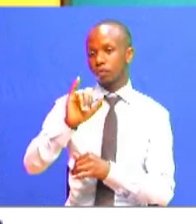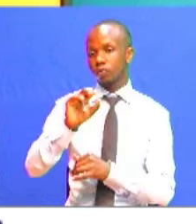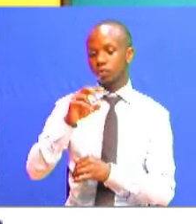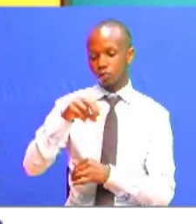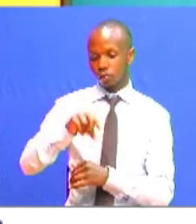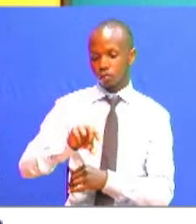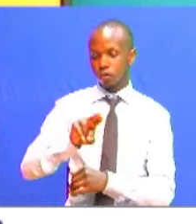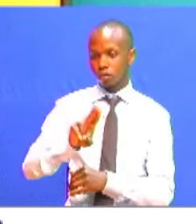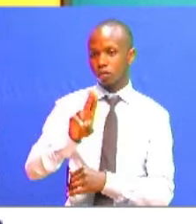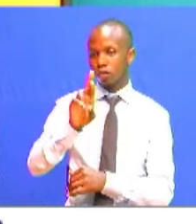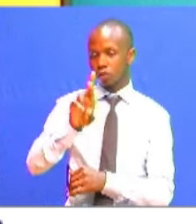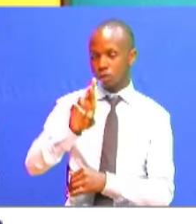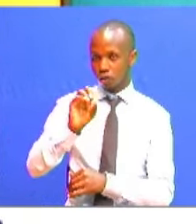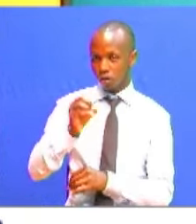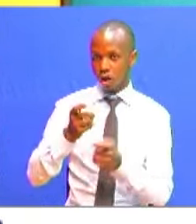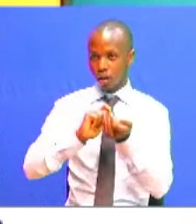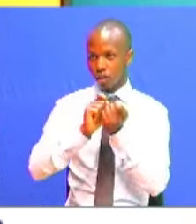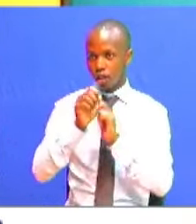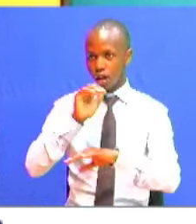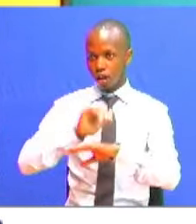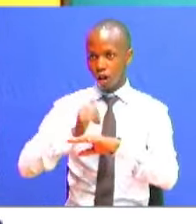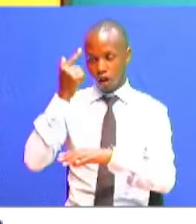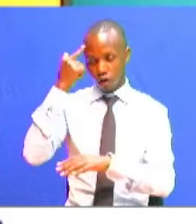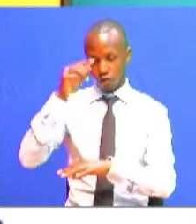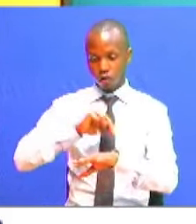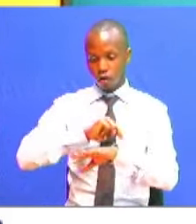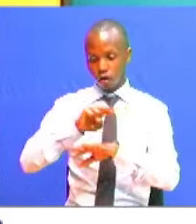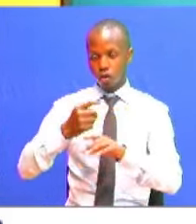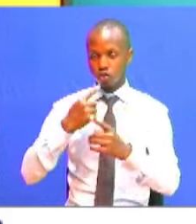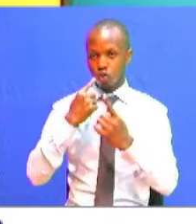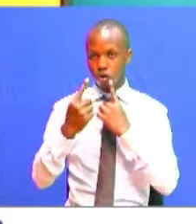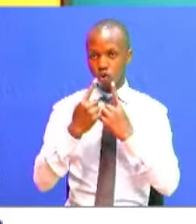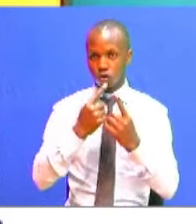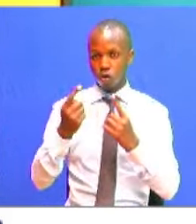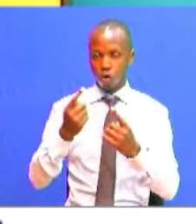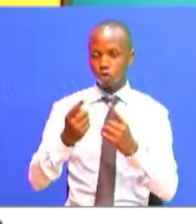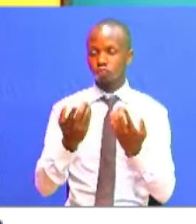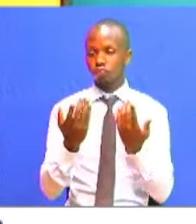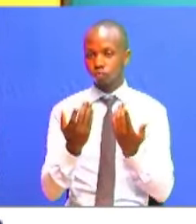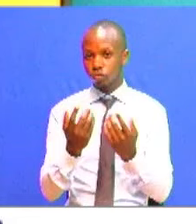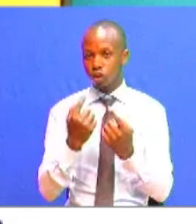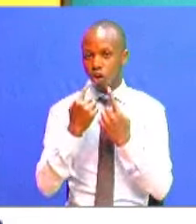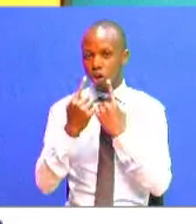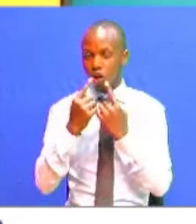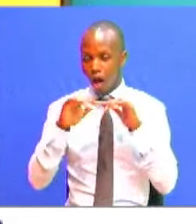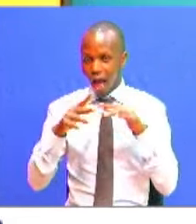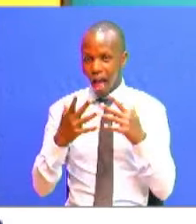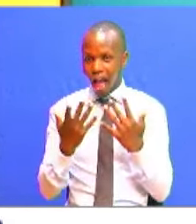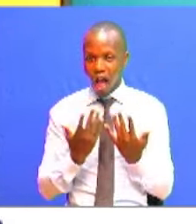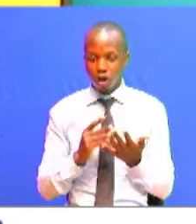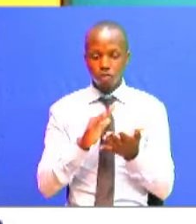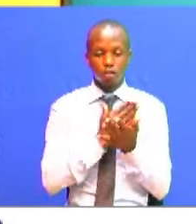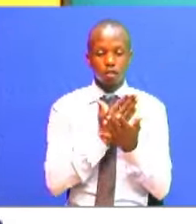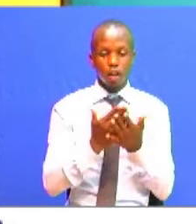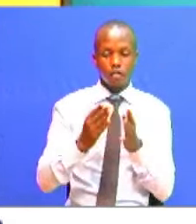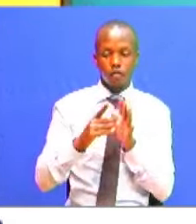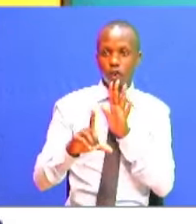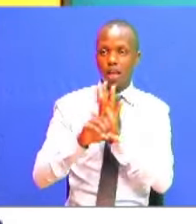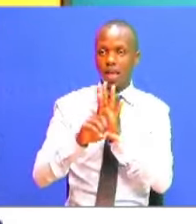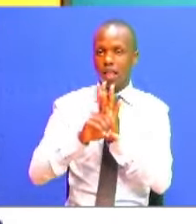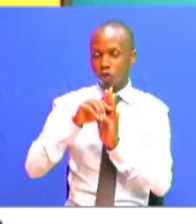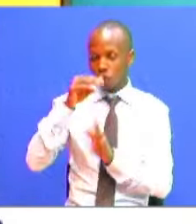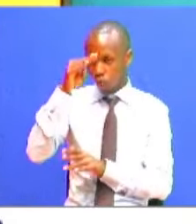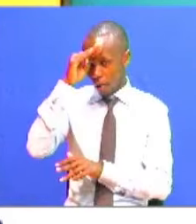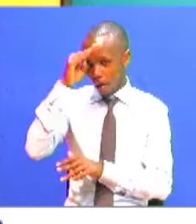Liquor traders have today called for a national dialogue to conclusively deal with the contentious supply of illicit alcohol in